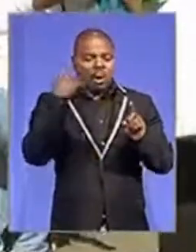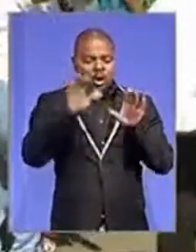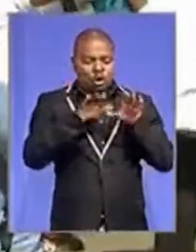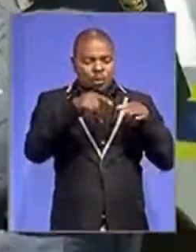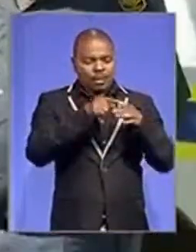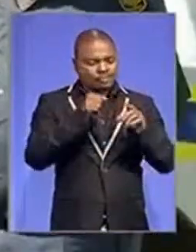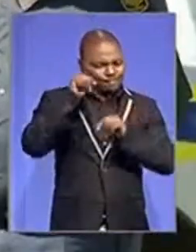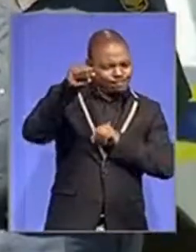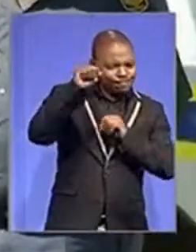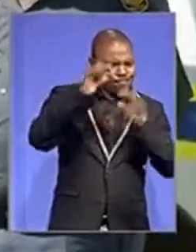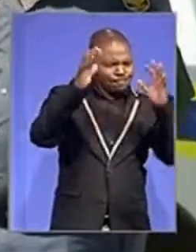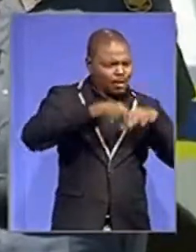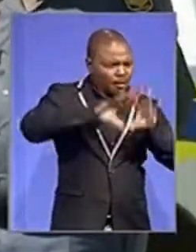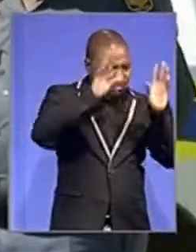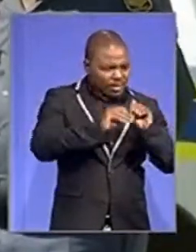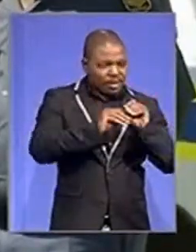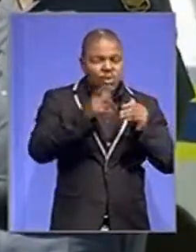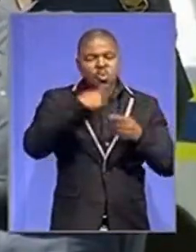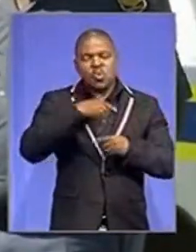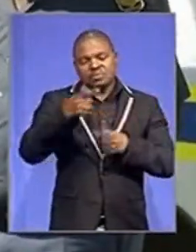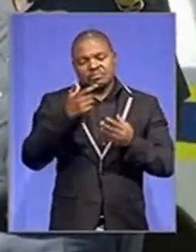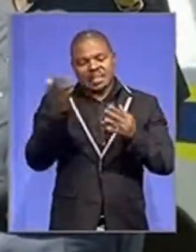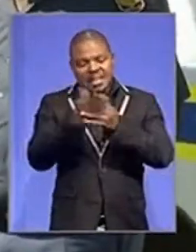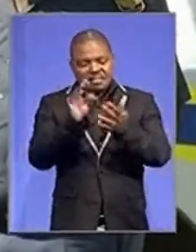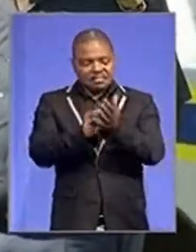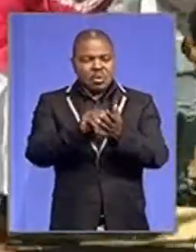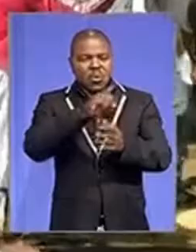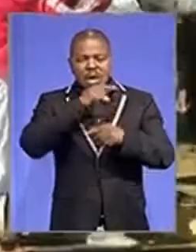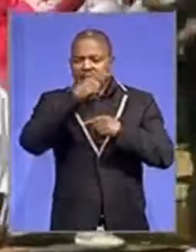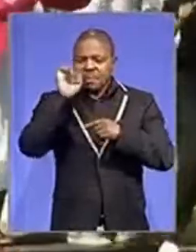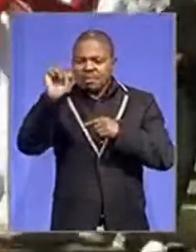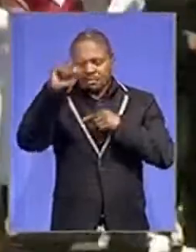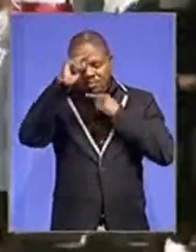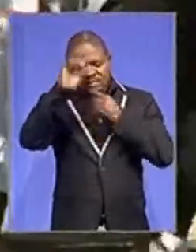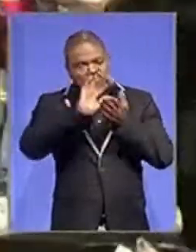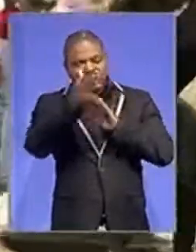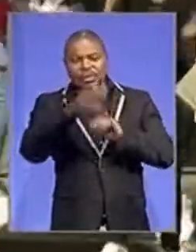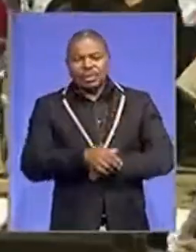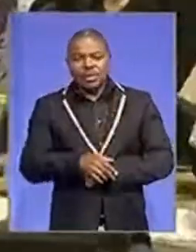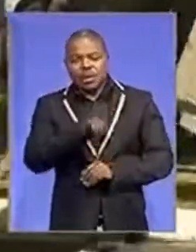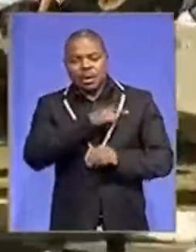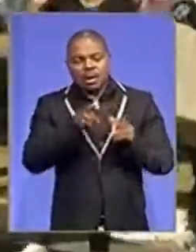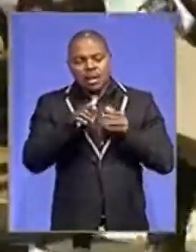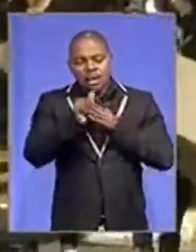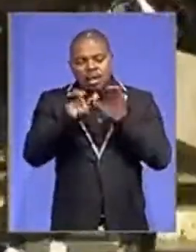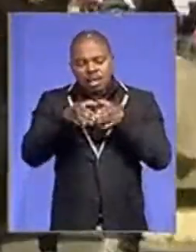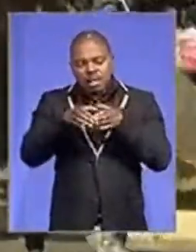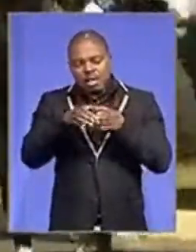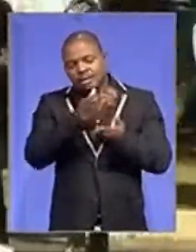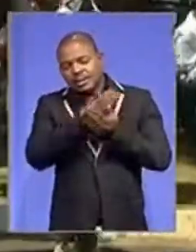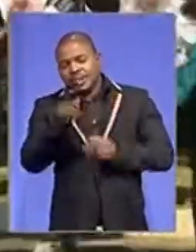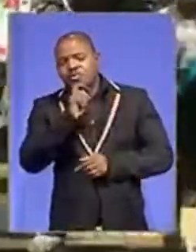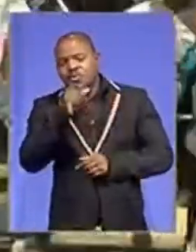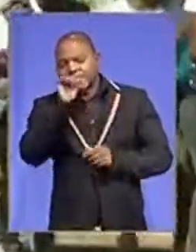komiti ya shutdown o butsinyewe ya tshenyo ya lebitso o re baetapele ba bang ba shutdown ba sebedisitse lebitso la hae ho